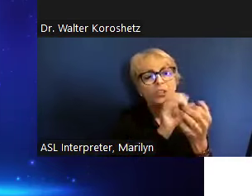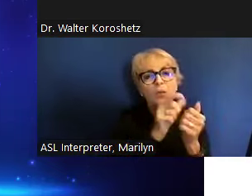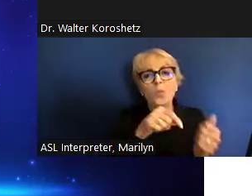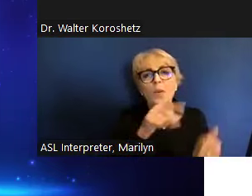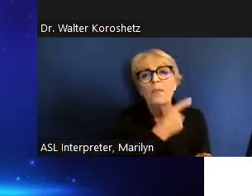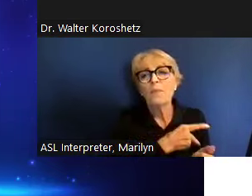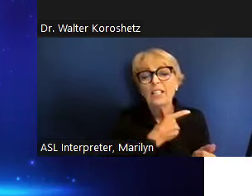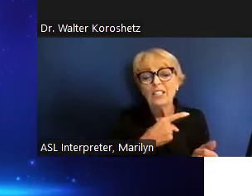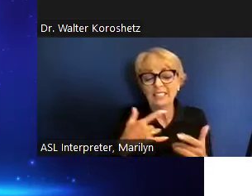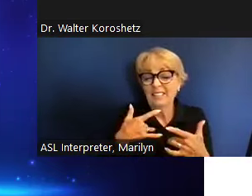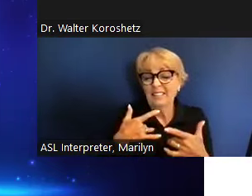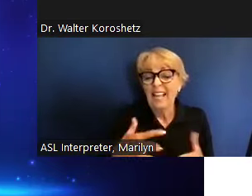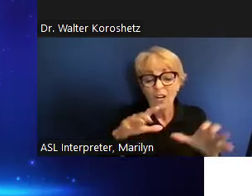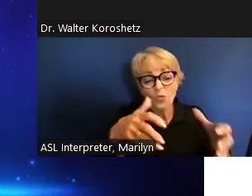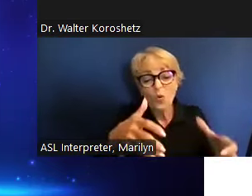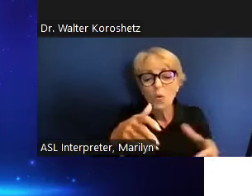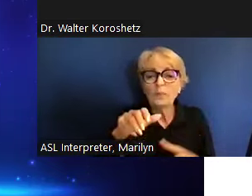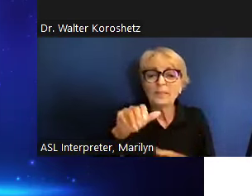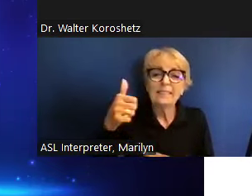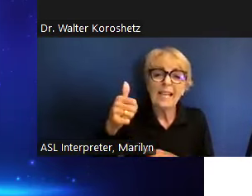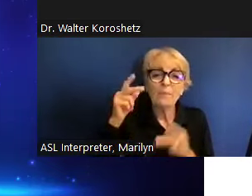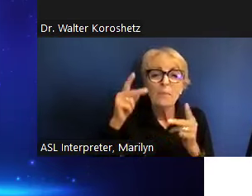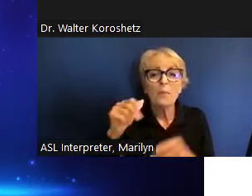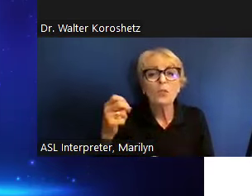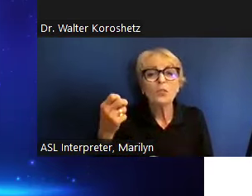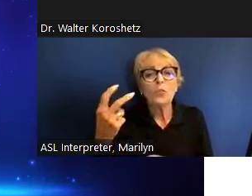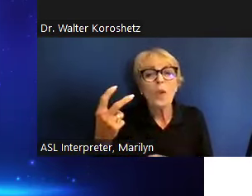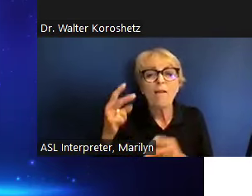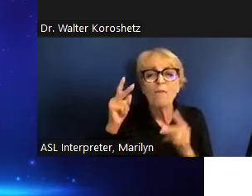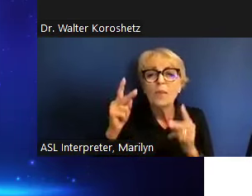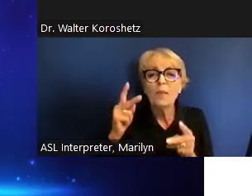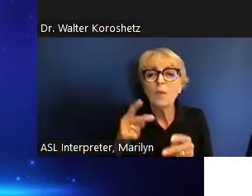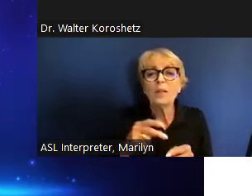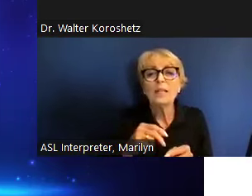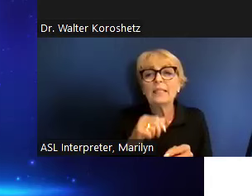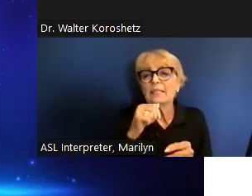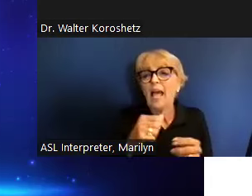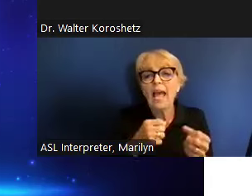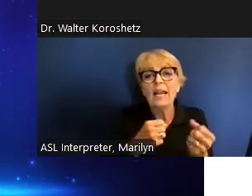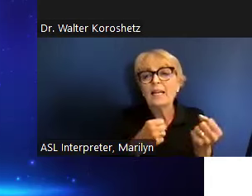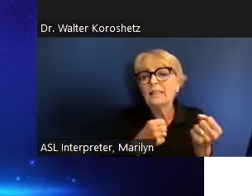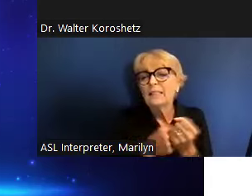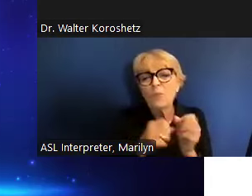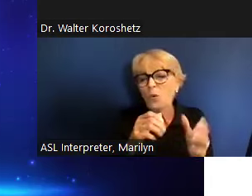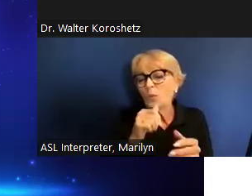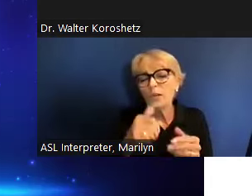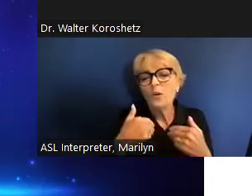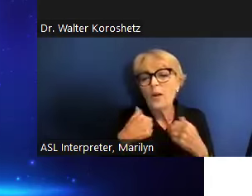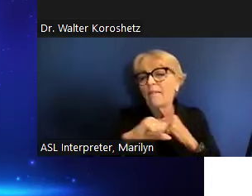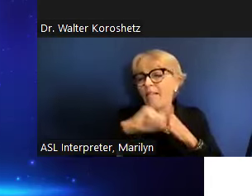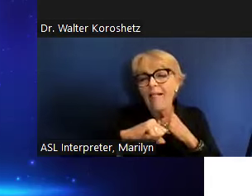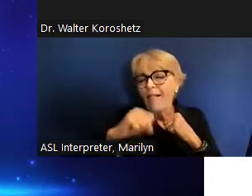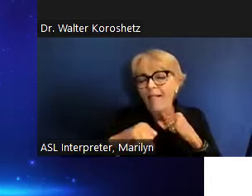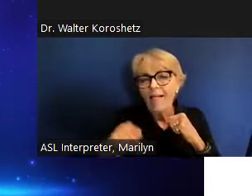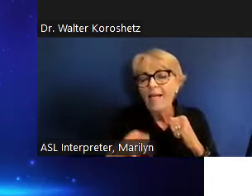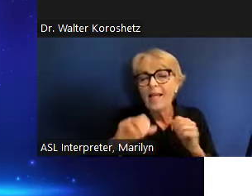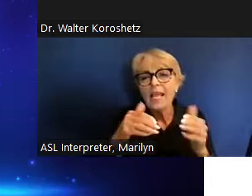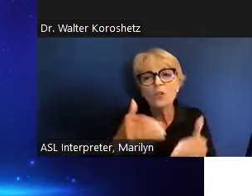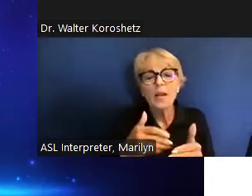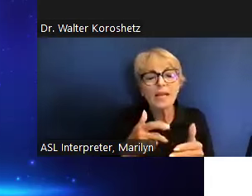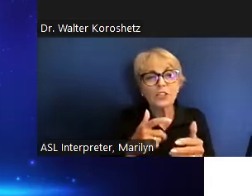to 12 people. And since it's not a support group, we don't do a long introduction. We don't do a big kind of get to know you. So this is a good